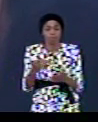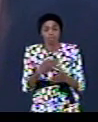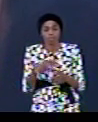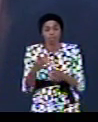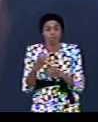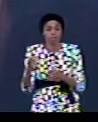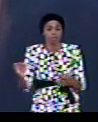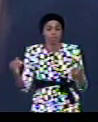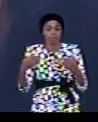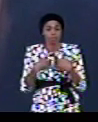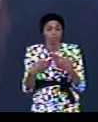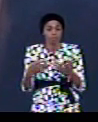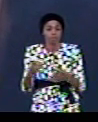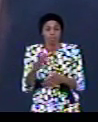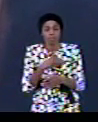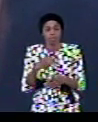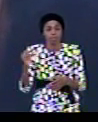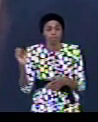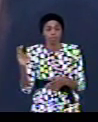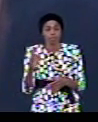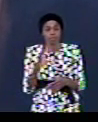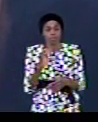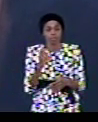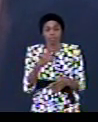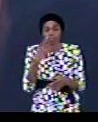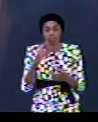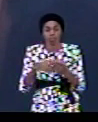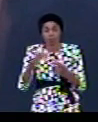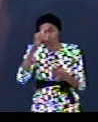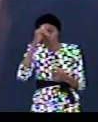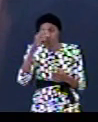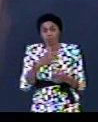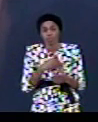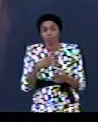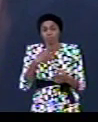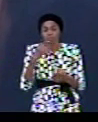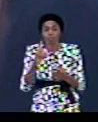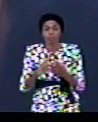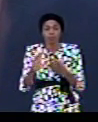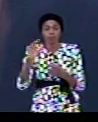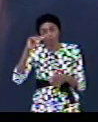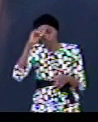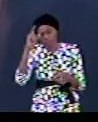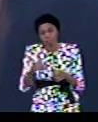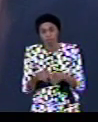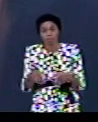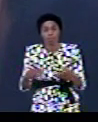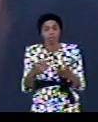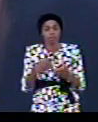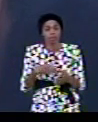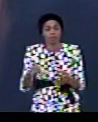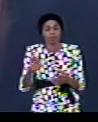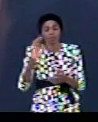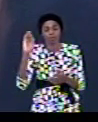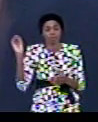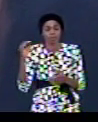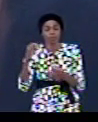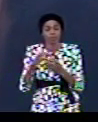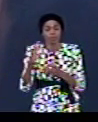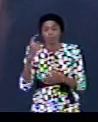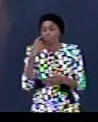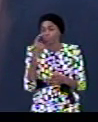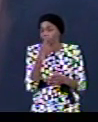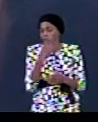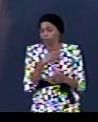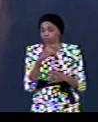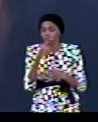get you possessions therein. And Shechem said unto her father and unto her brethren, Let me